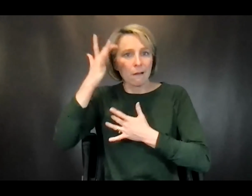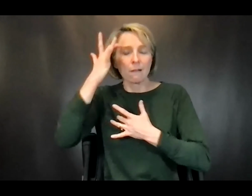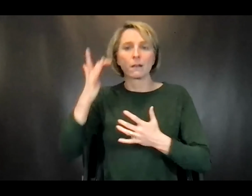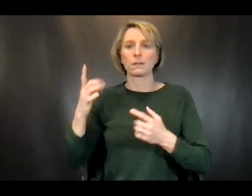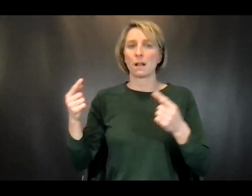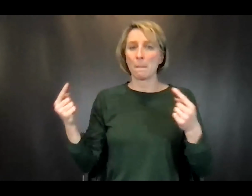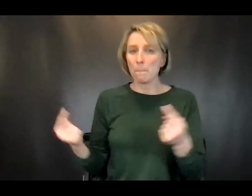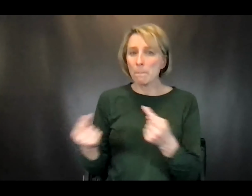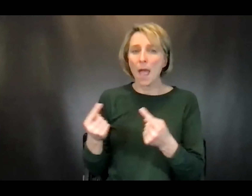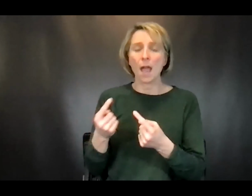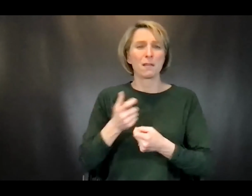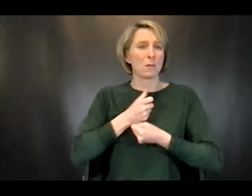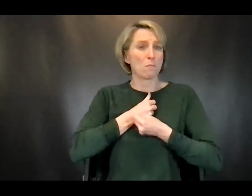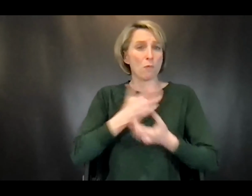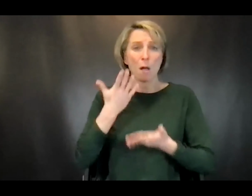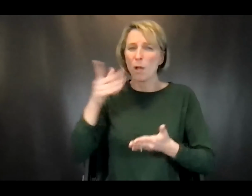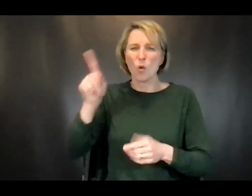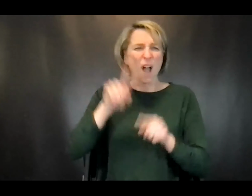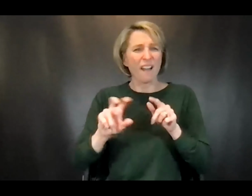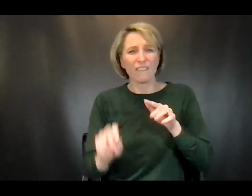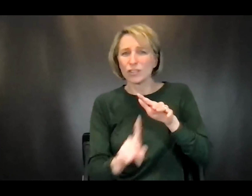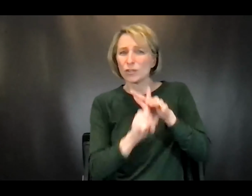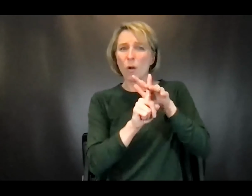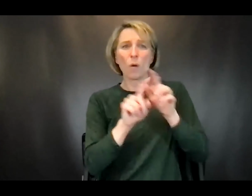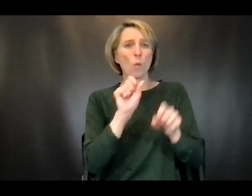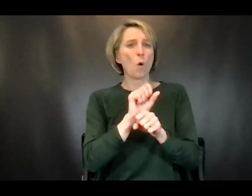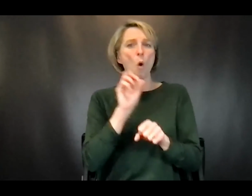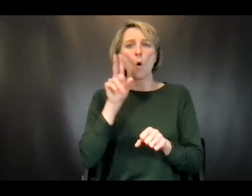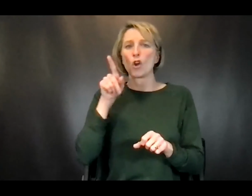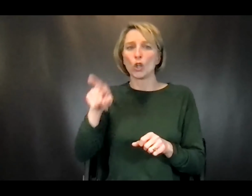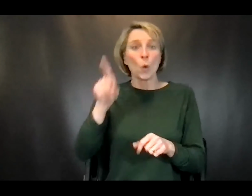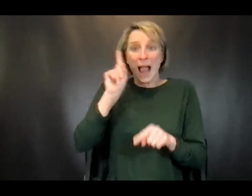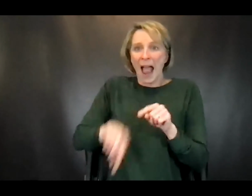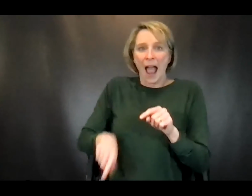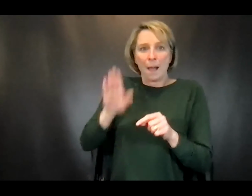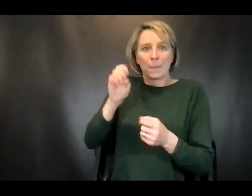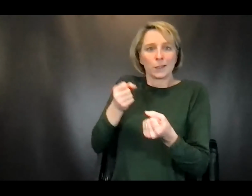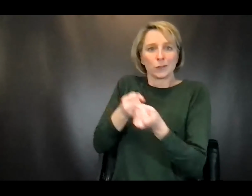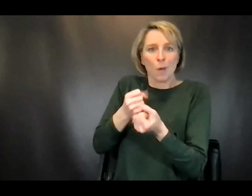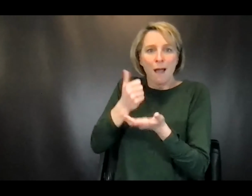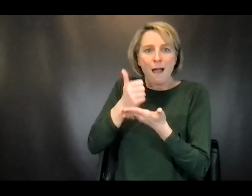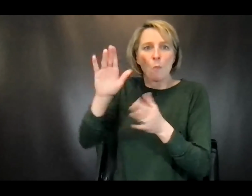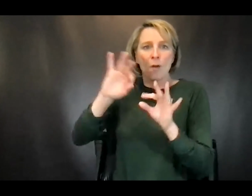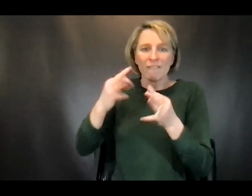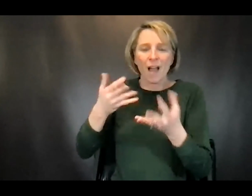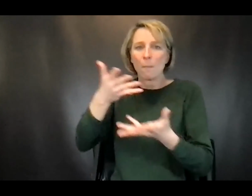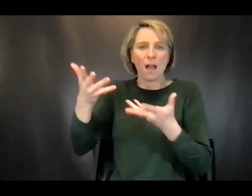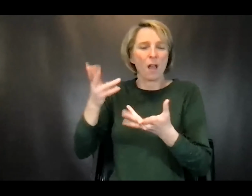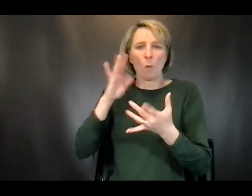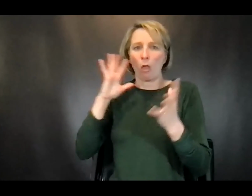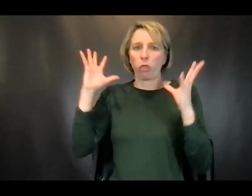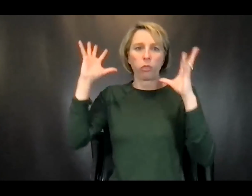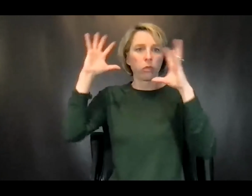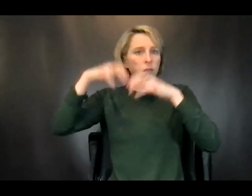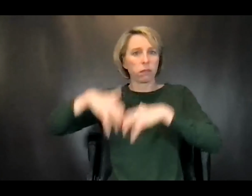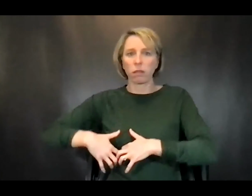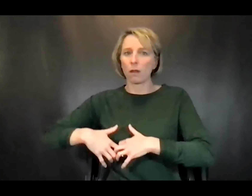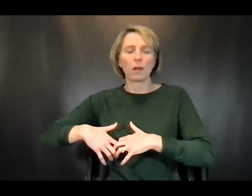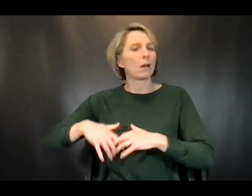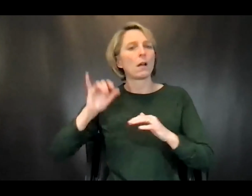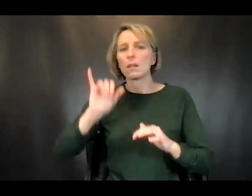can't go to work, or you're just not showing up for your family, it is not in anyone's best interest for you to